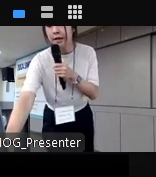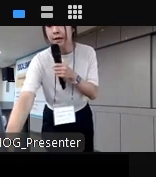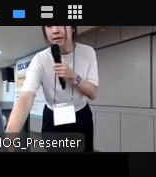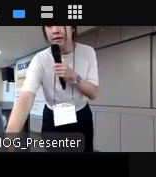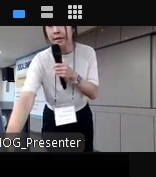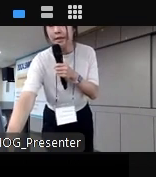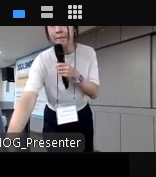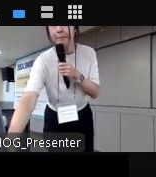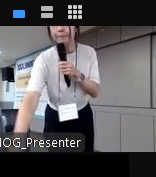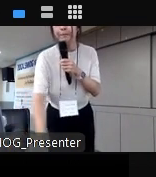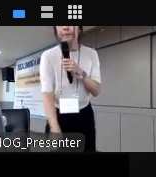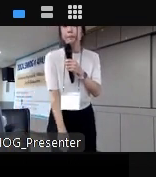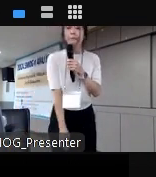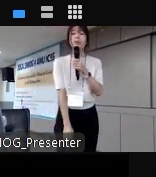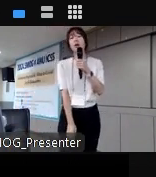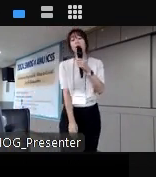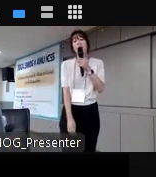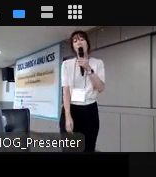first idiosyncrasy.